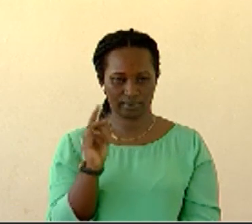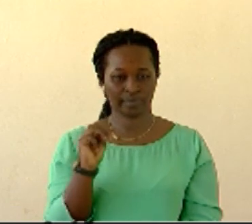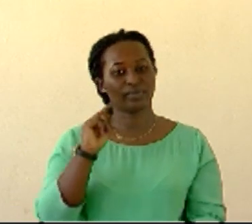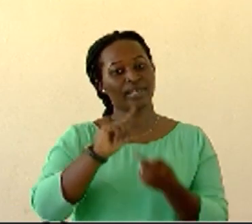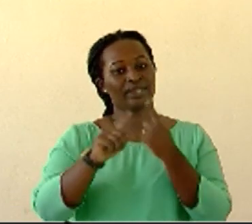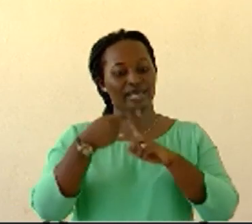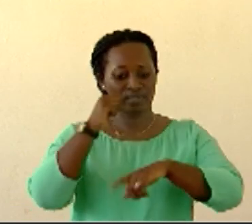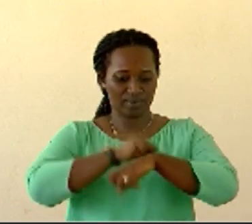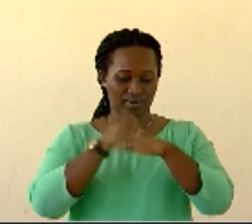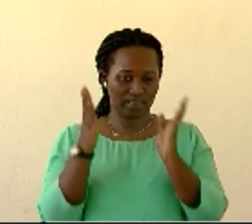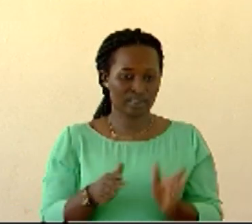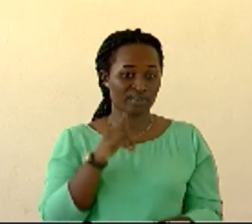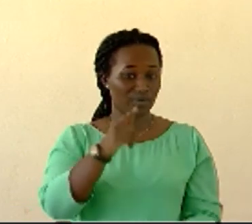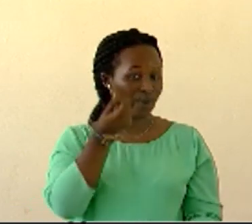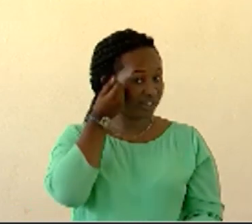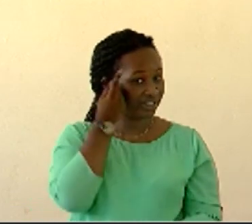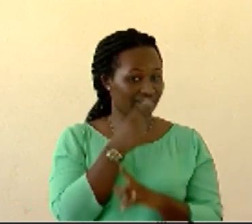the difference?